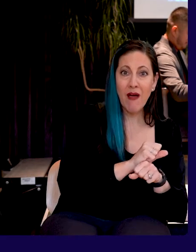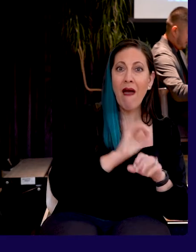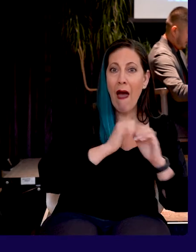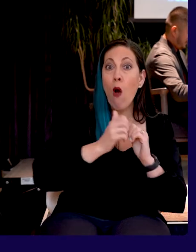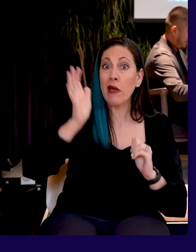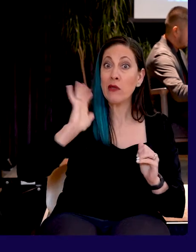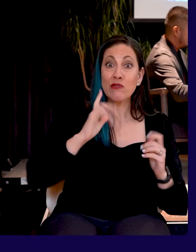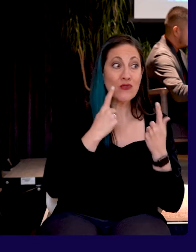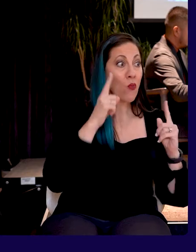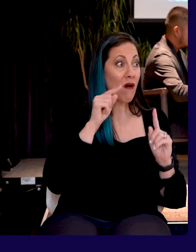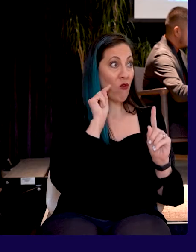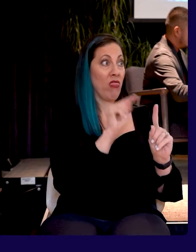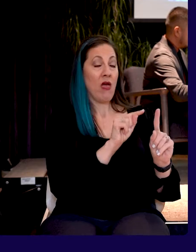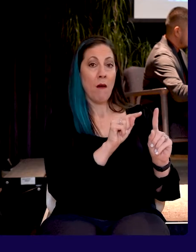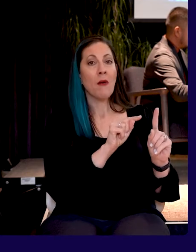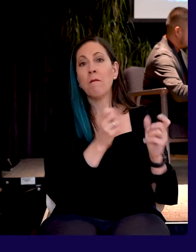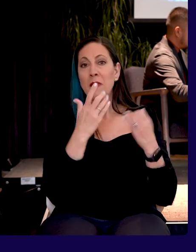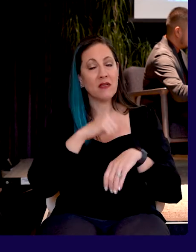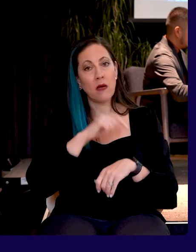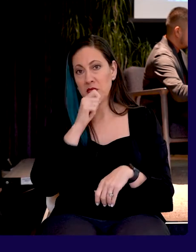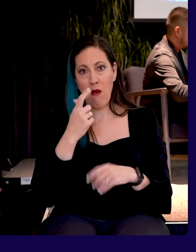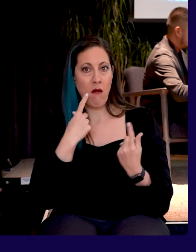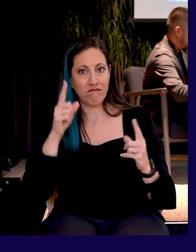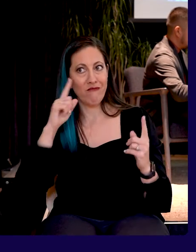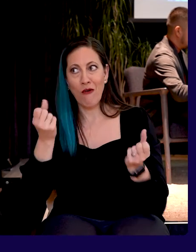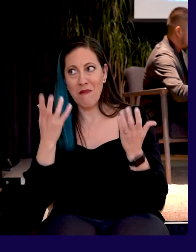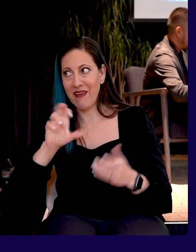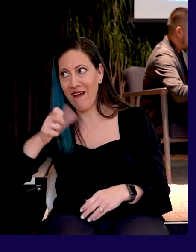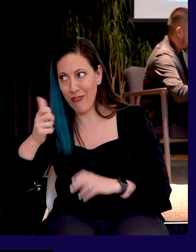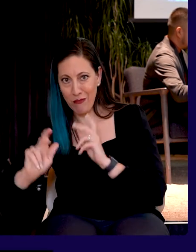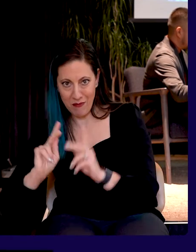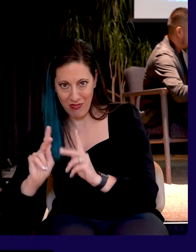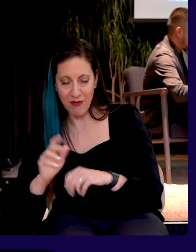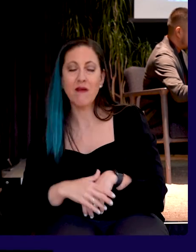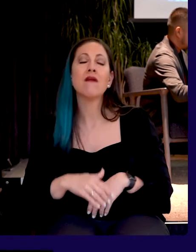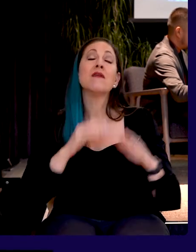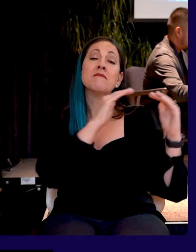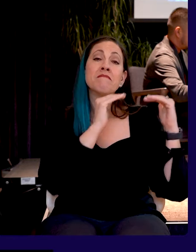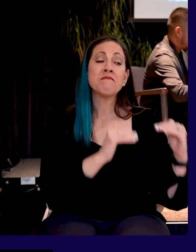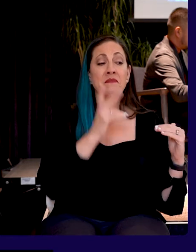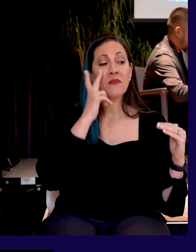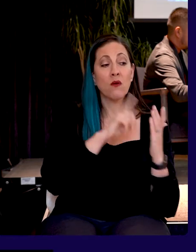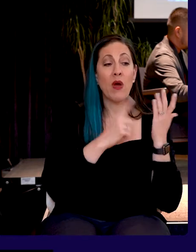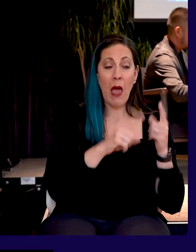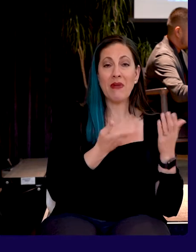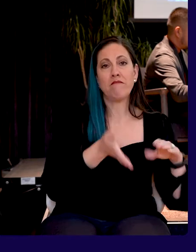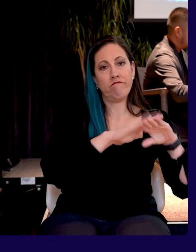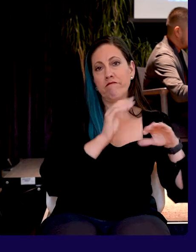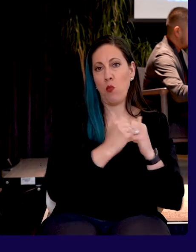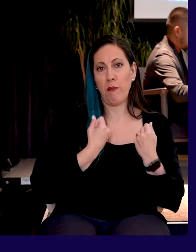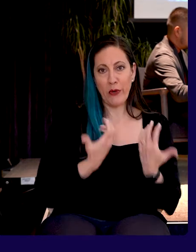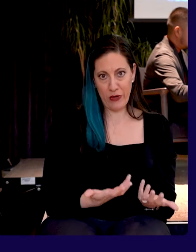to work for them, which often is not what worked for many other people. The second thing that we're seeing is a rise in